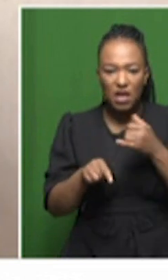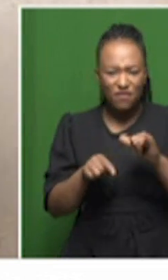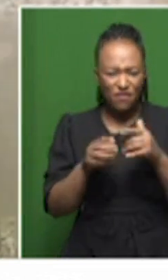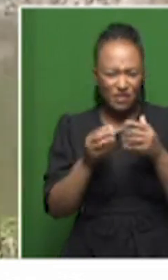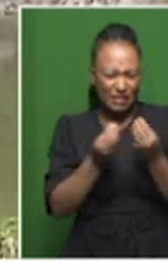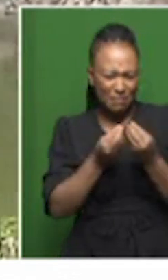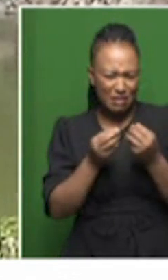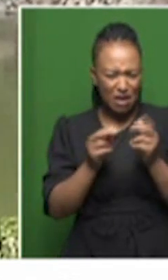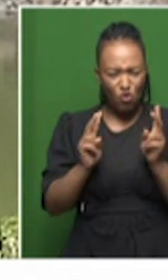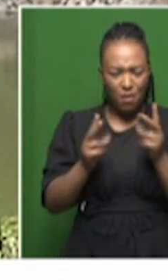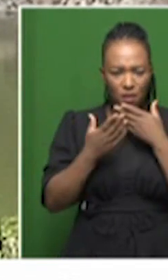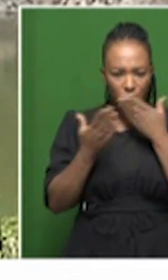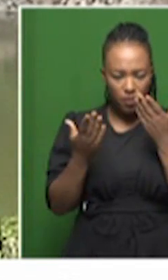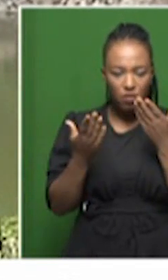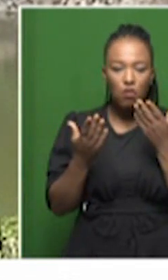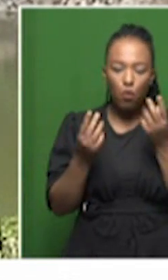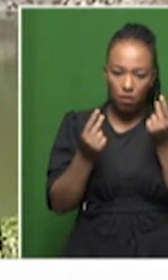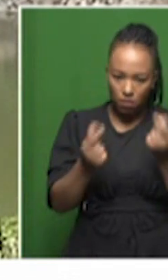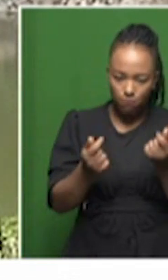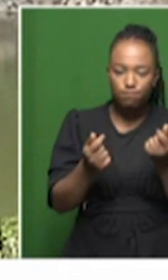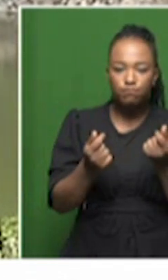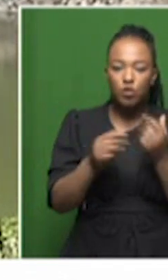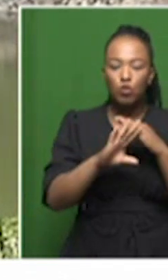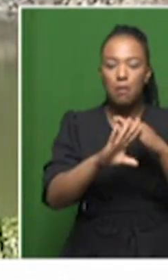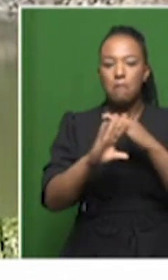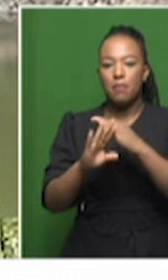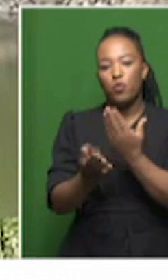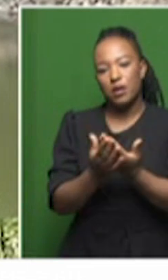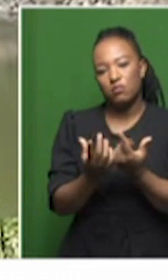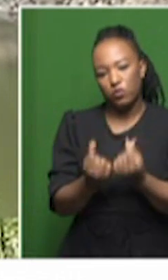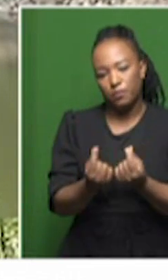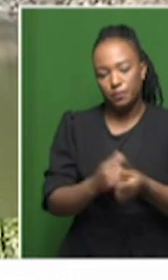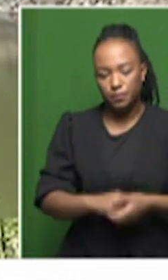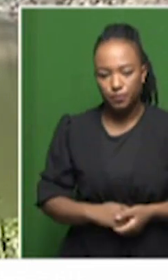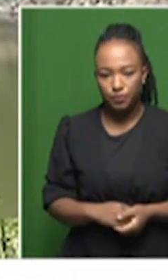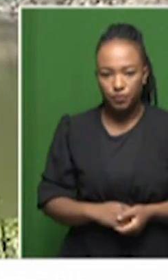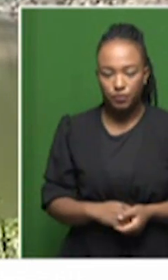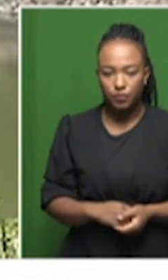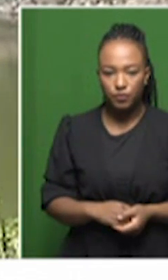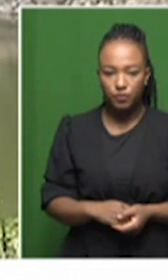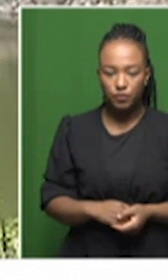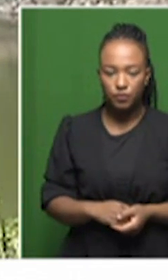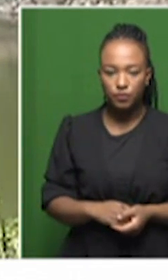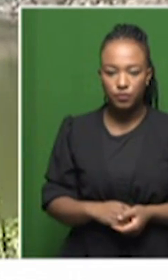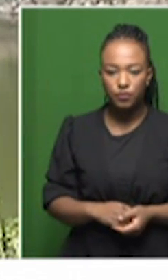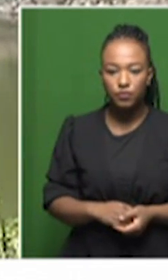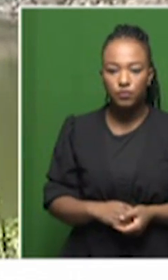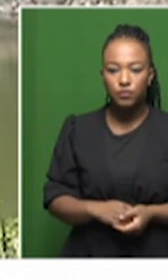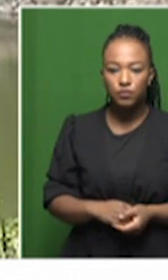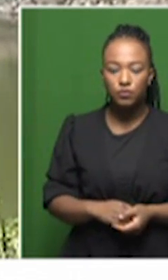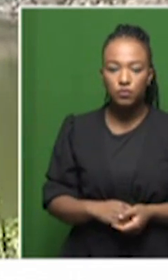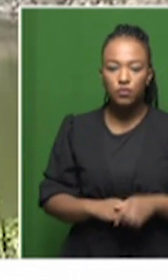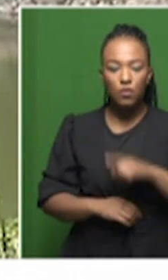results coming out, we'll then take remedial action immediately. Just in terms of reported